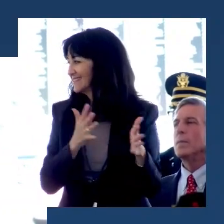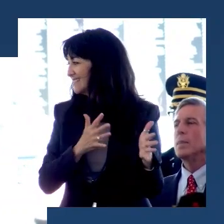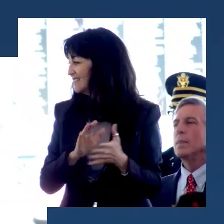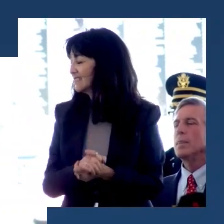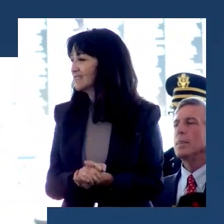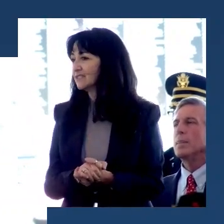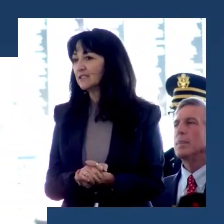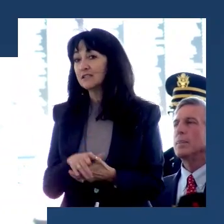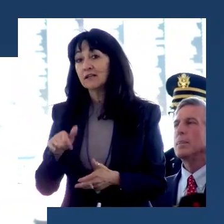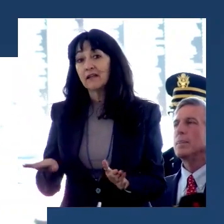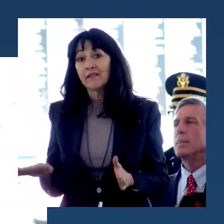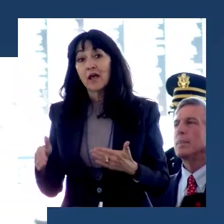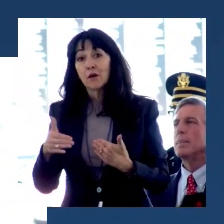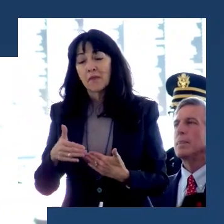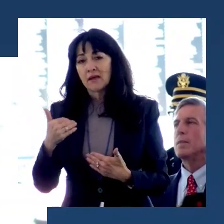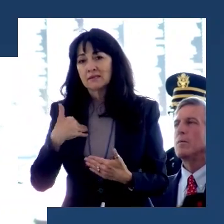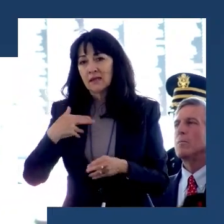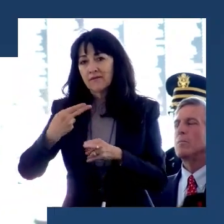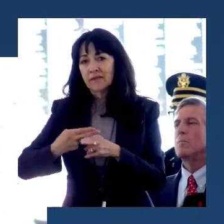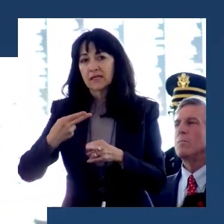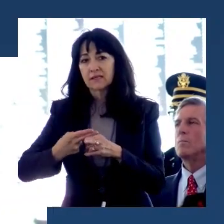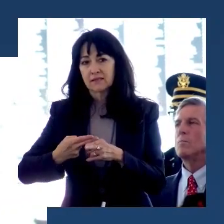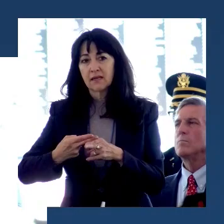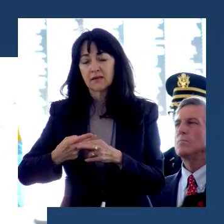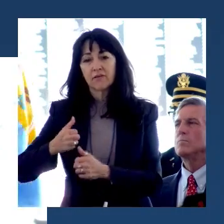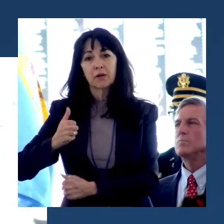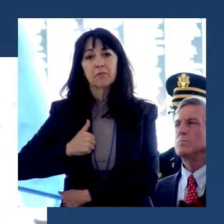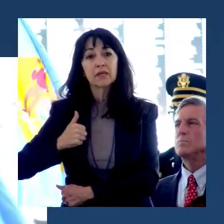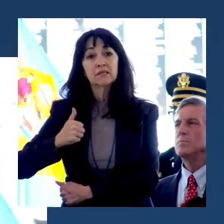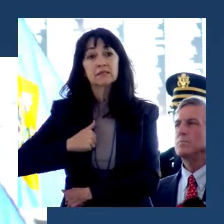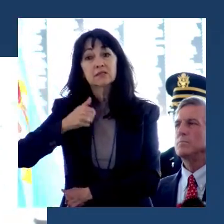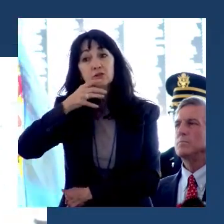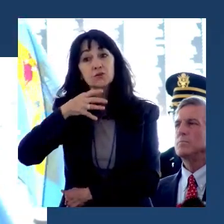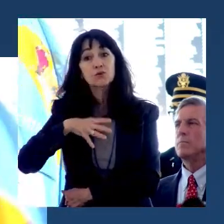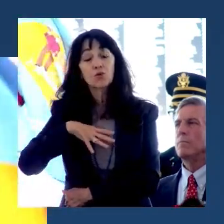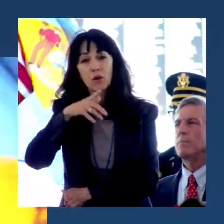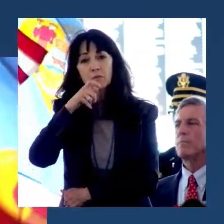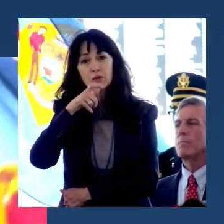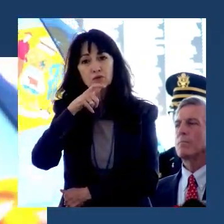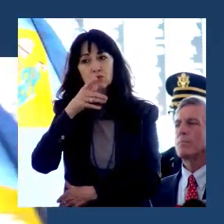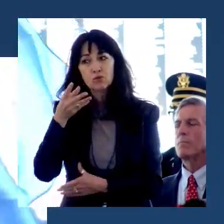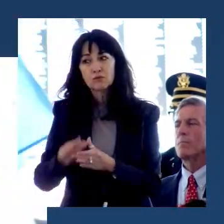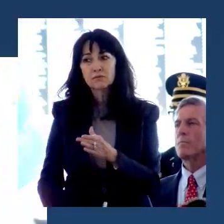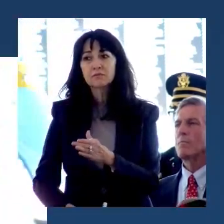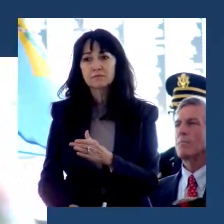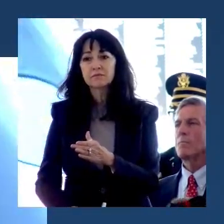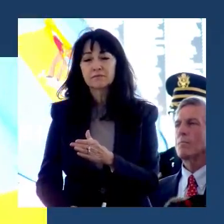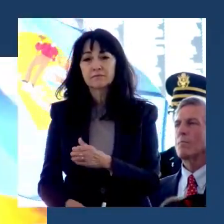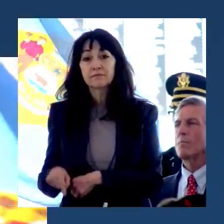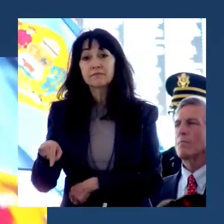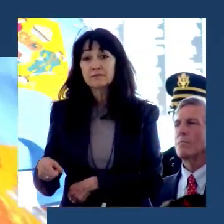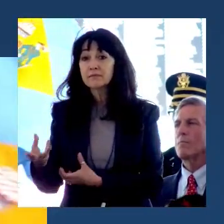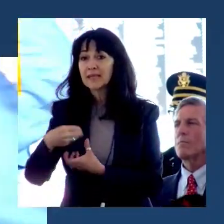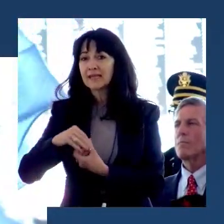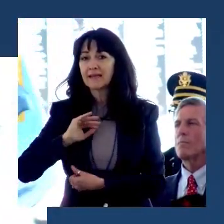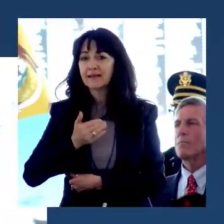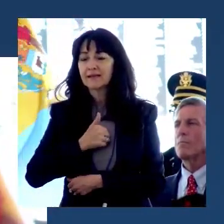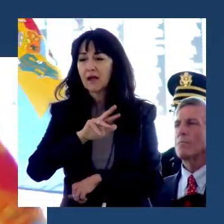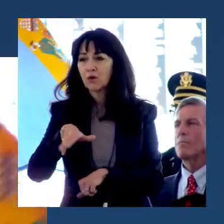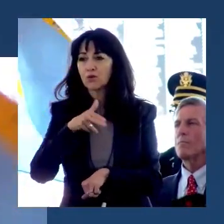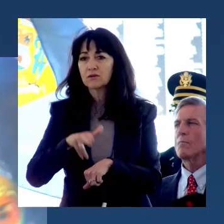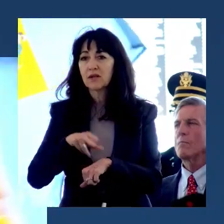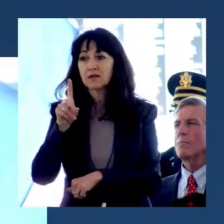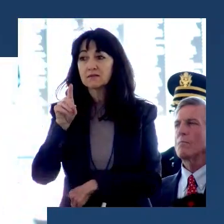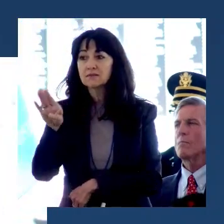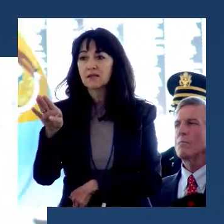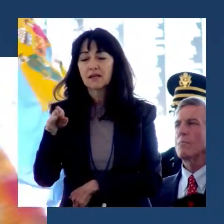Which carry the name of a military woman that is no longer living. They are in our national database. I would love